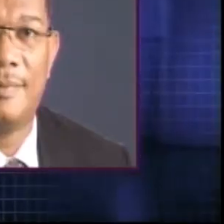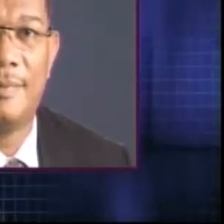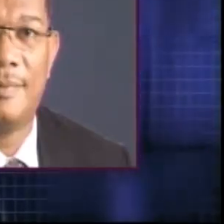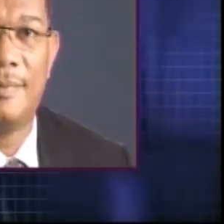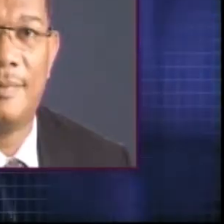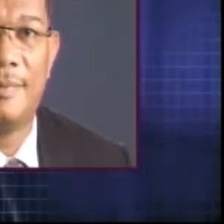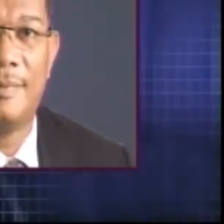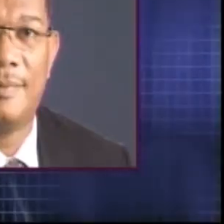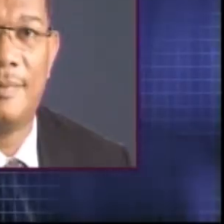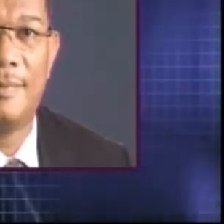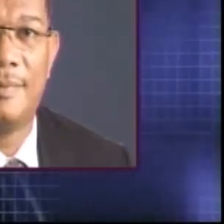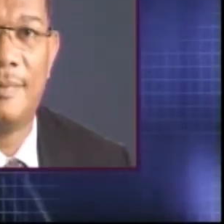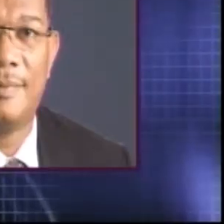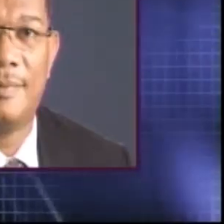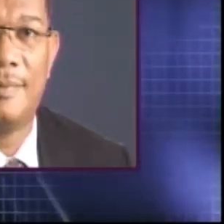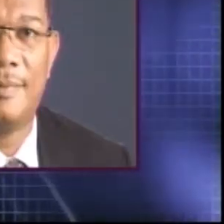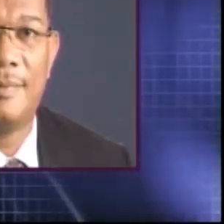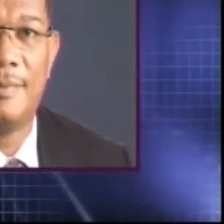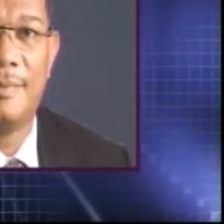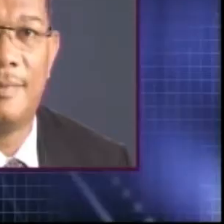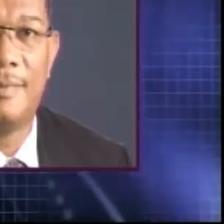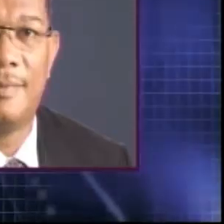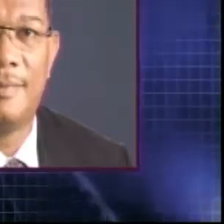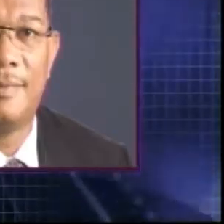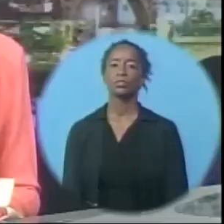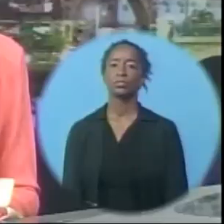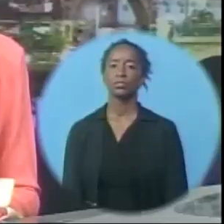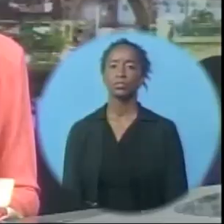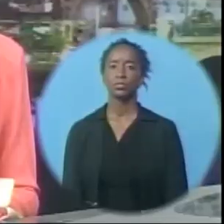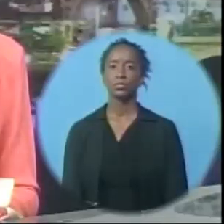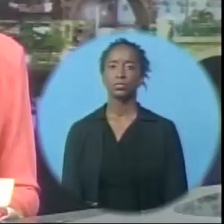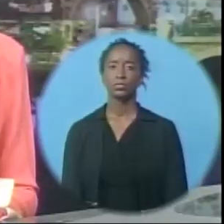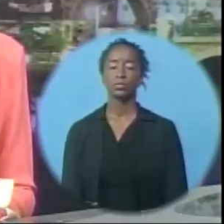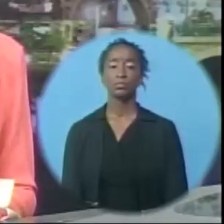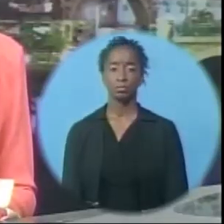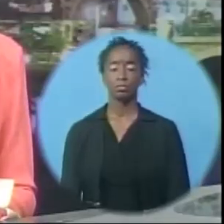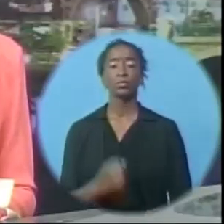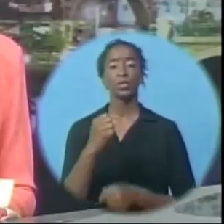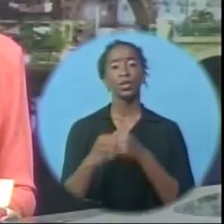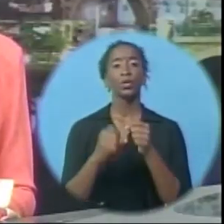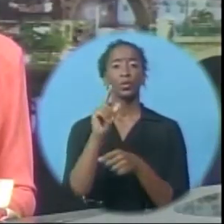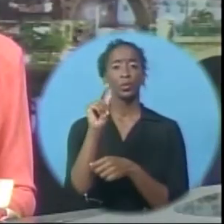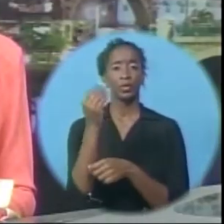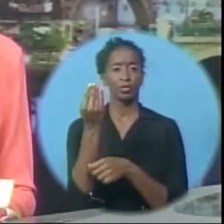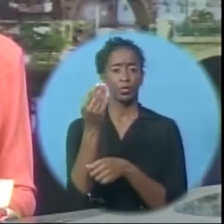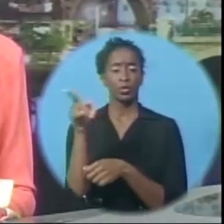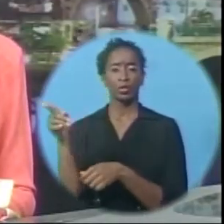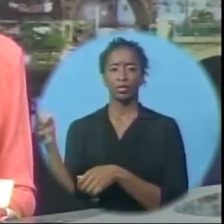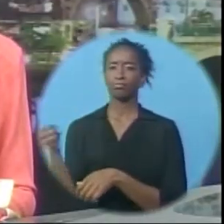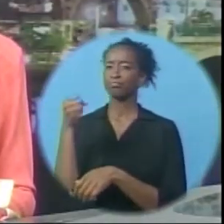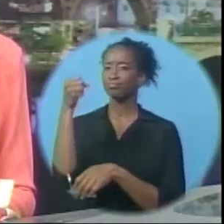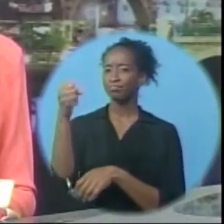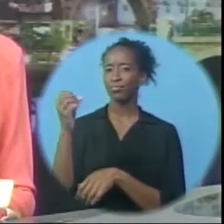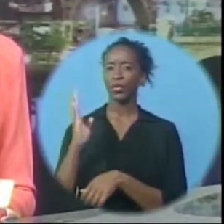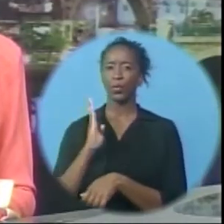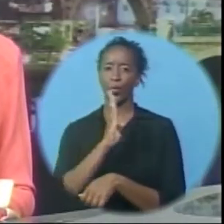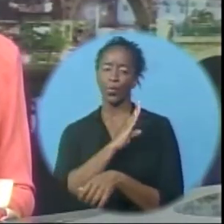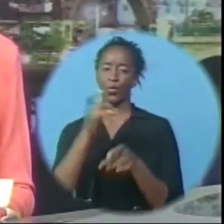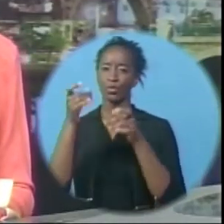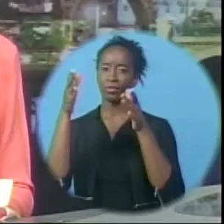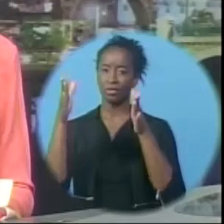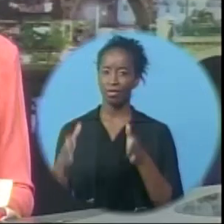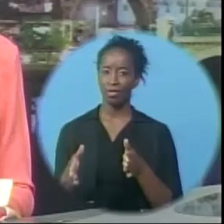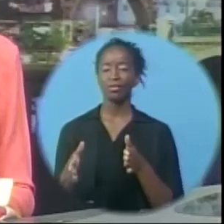being promoted to commercial director in 2009, and in 2014 he was appointed as a board director of